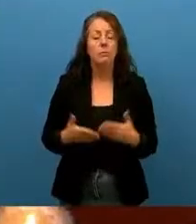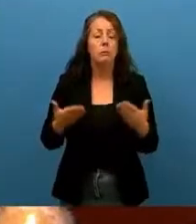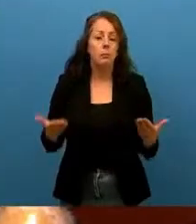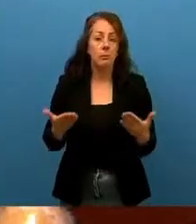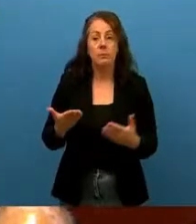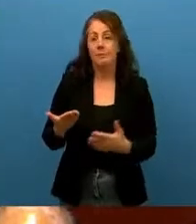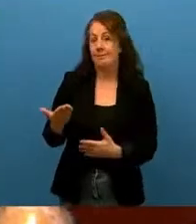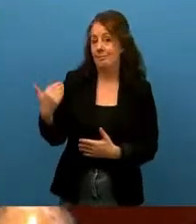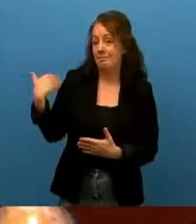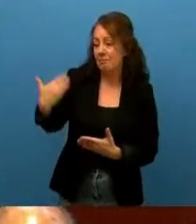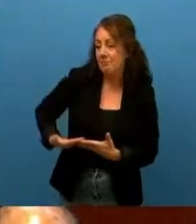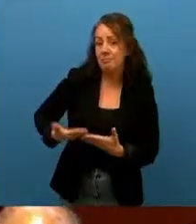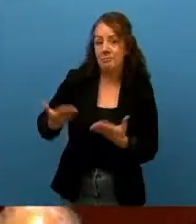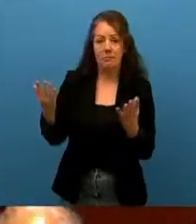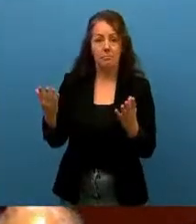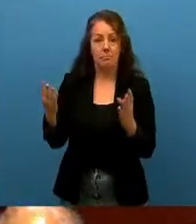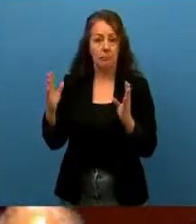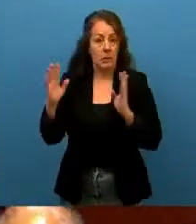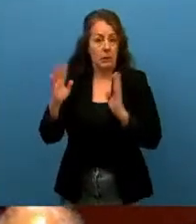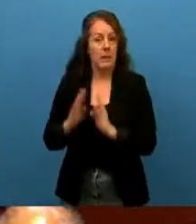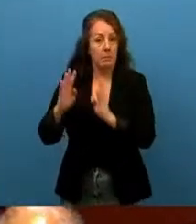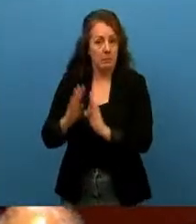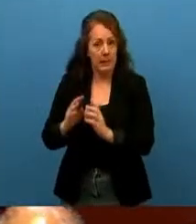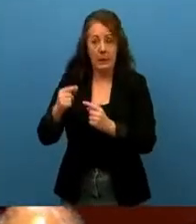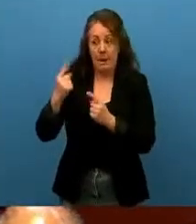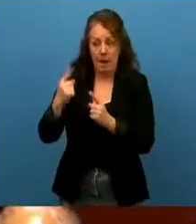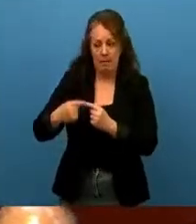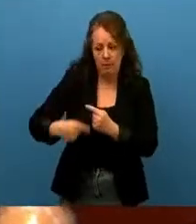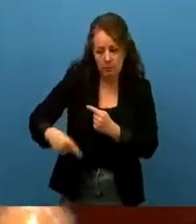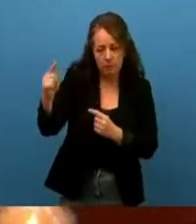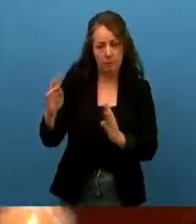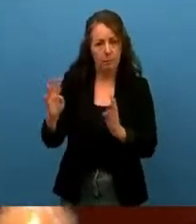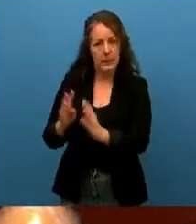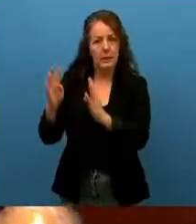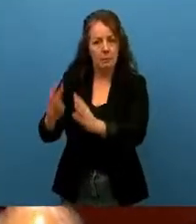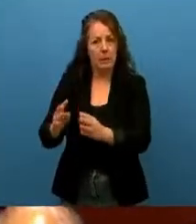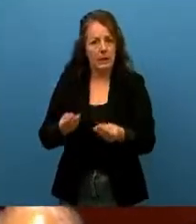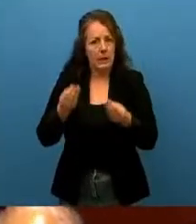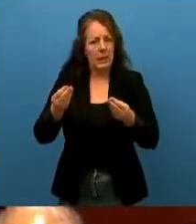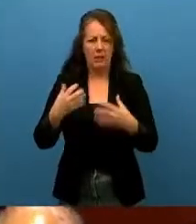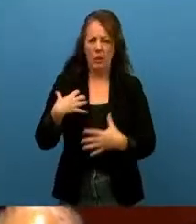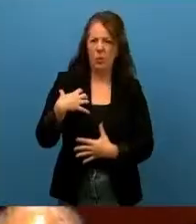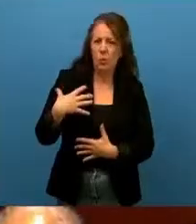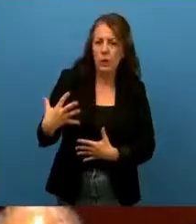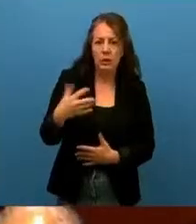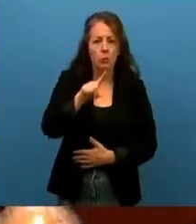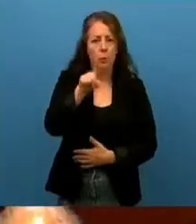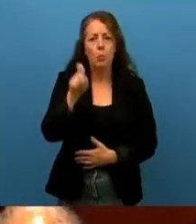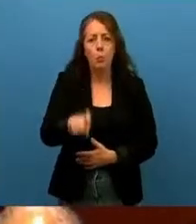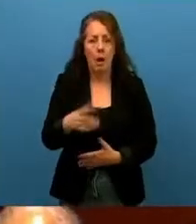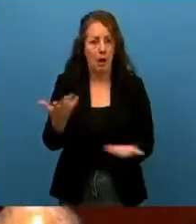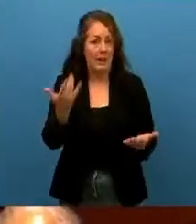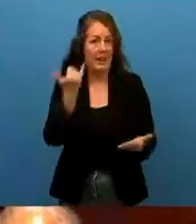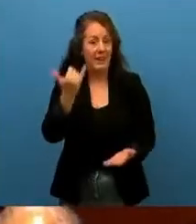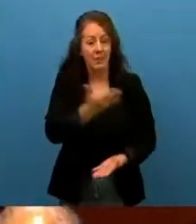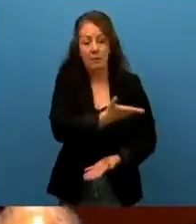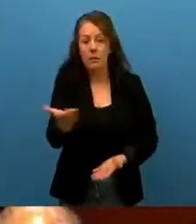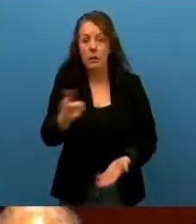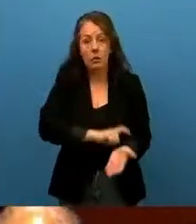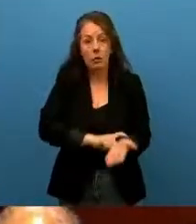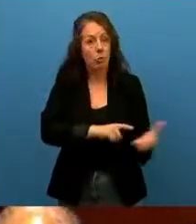more informative, more diverse when Indigenous peoples have been able to participate, and we must not lose sight of